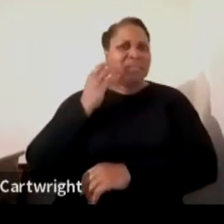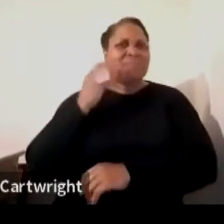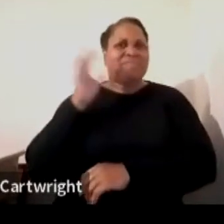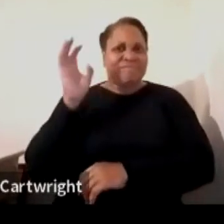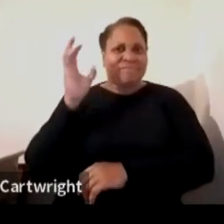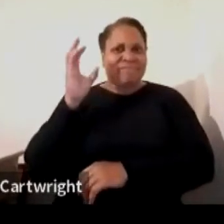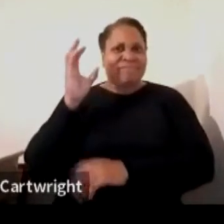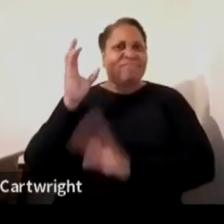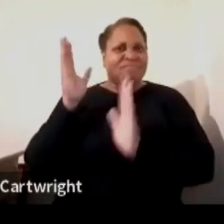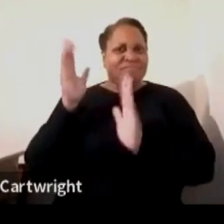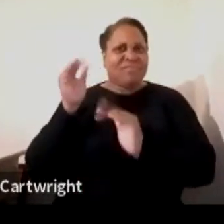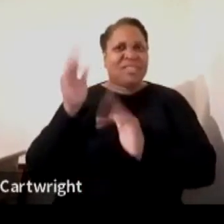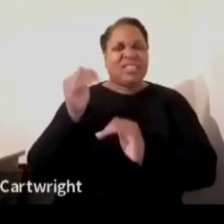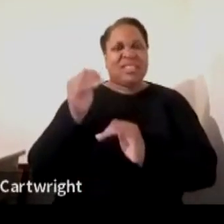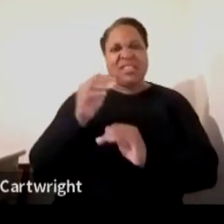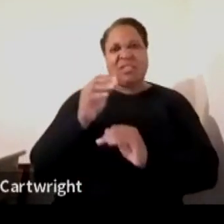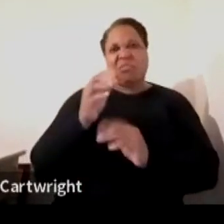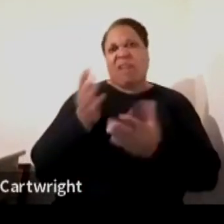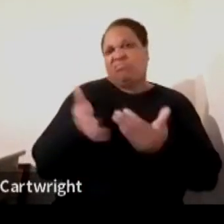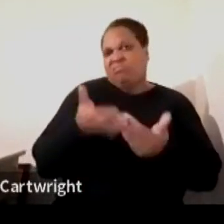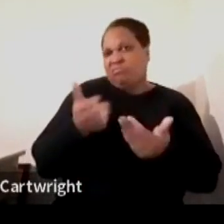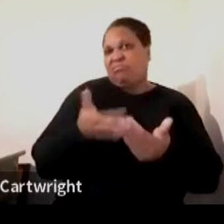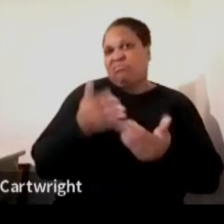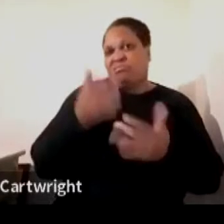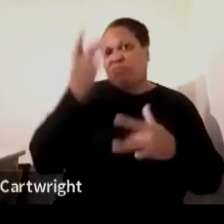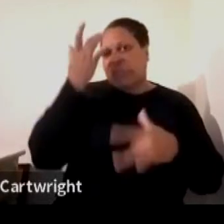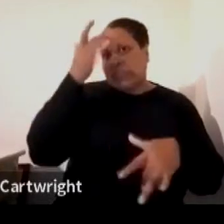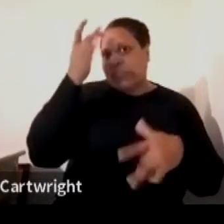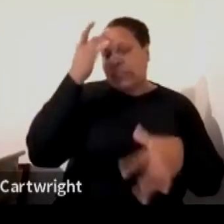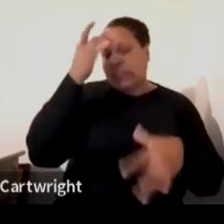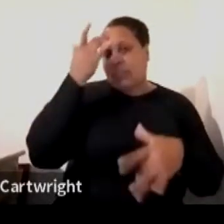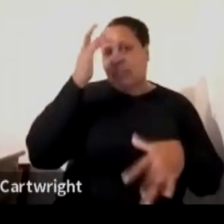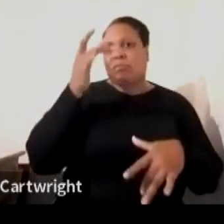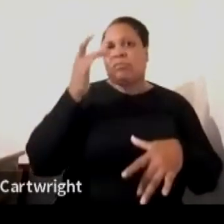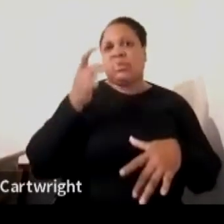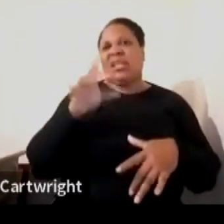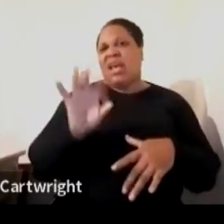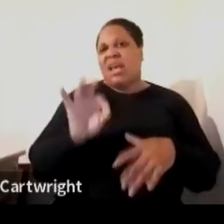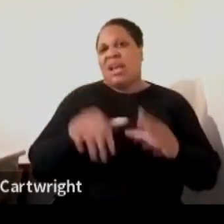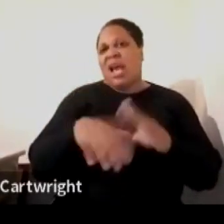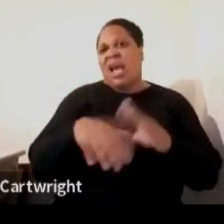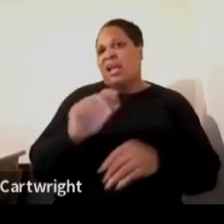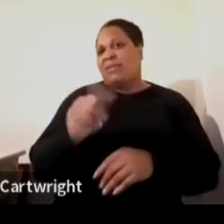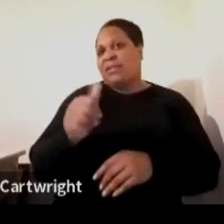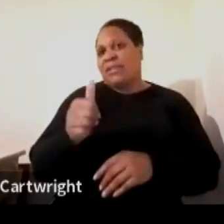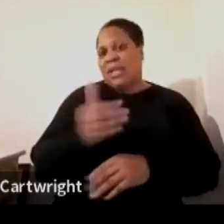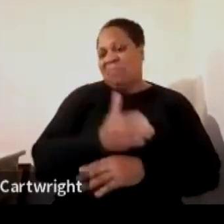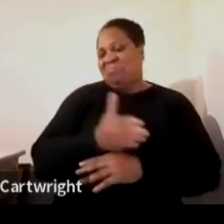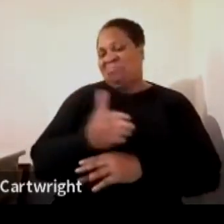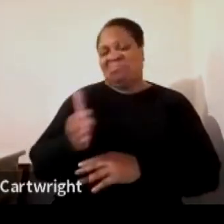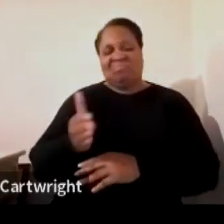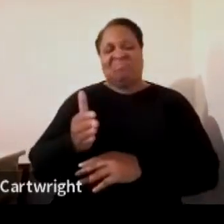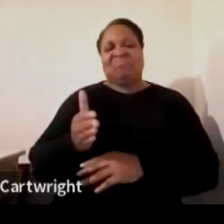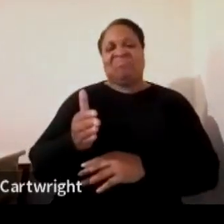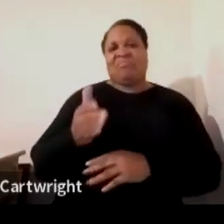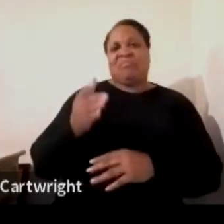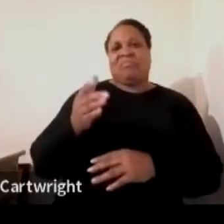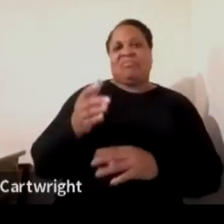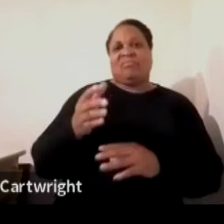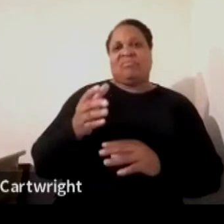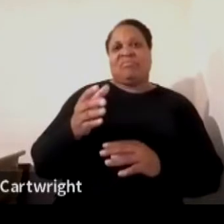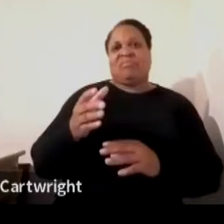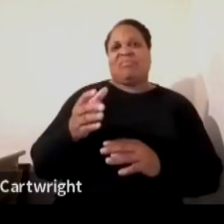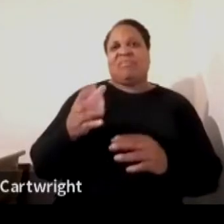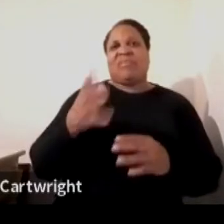mild symptoms. 9 out of 10 in the phase 3 trial for the Pfizer vaccine had some form of